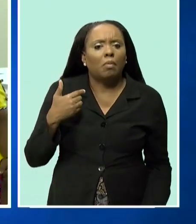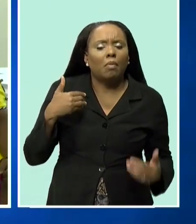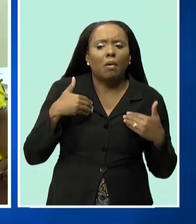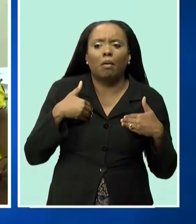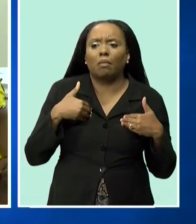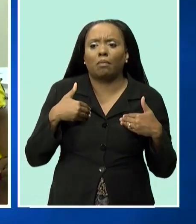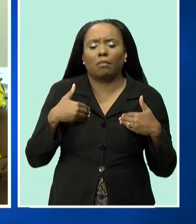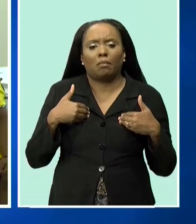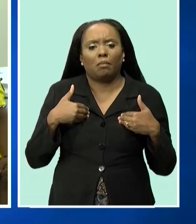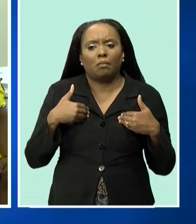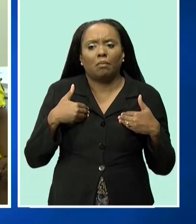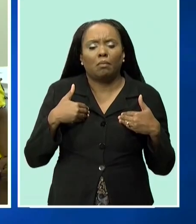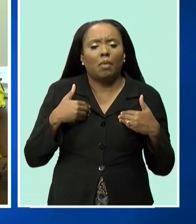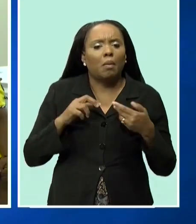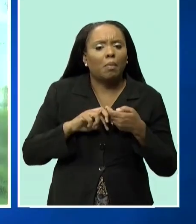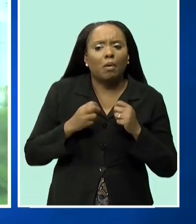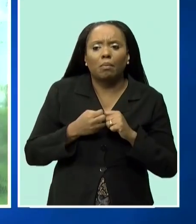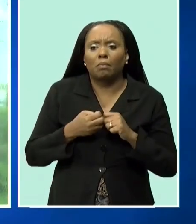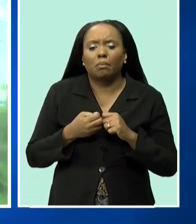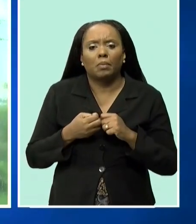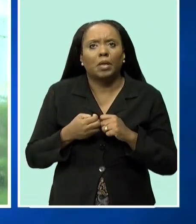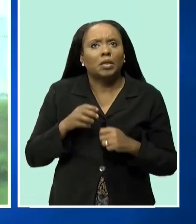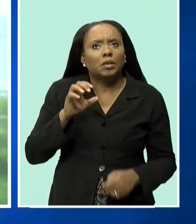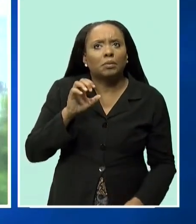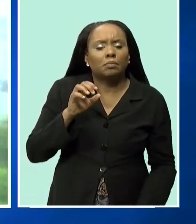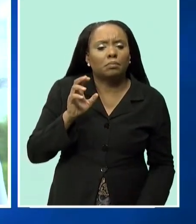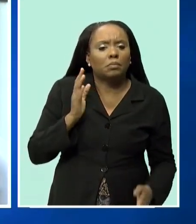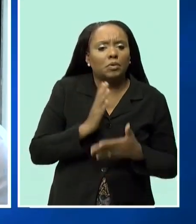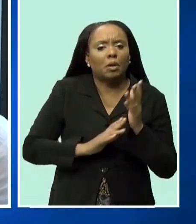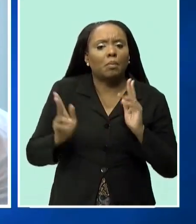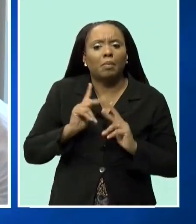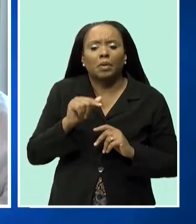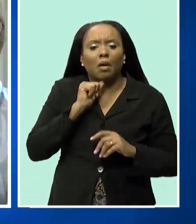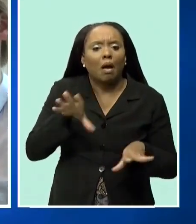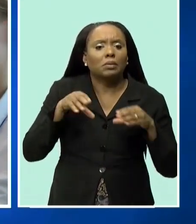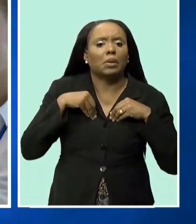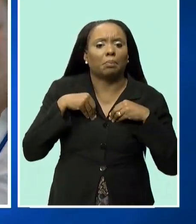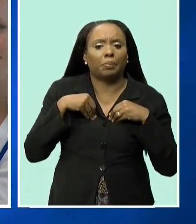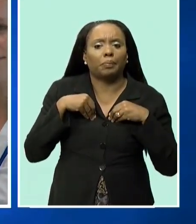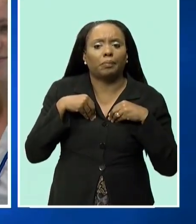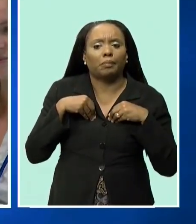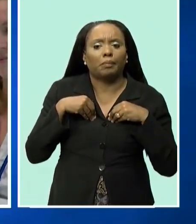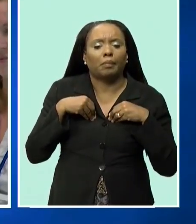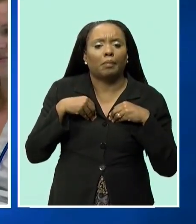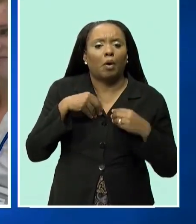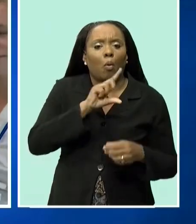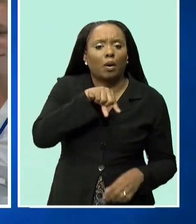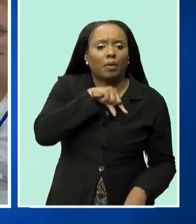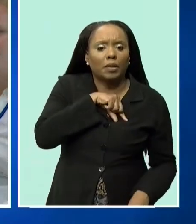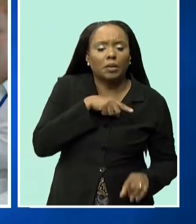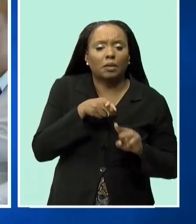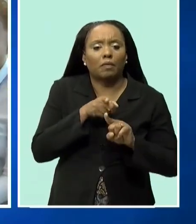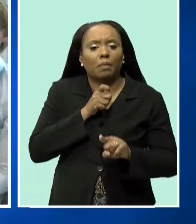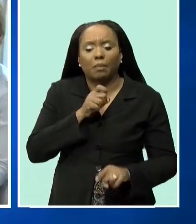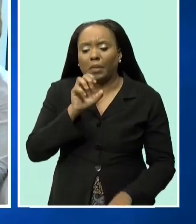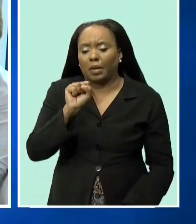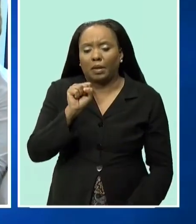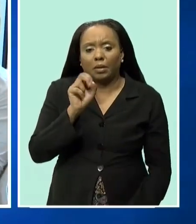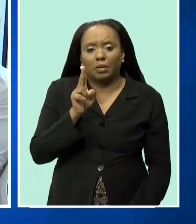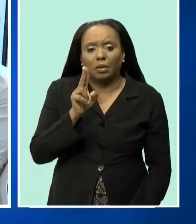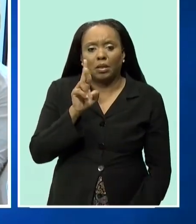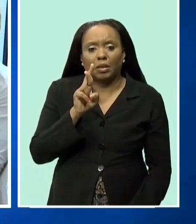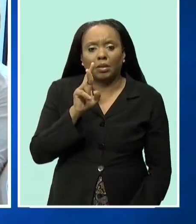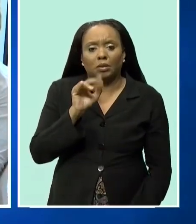ease in Suriname, which is part of CARICOM, tells us that we still have a long way to go if we are going to